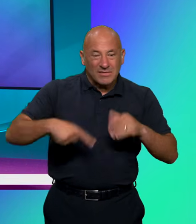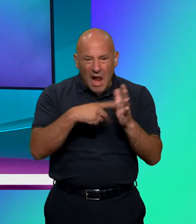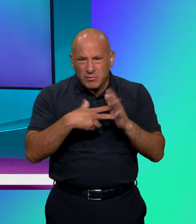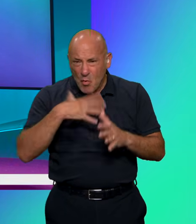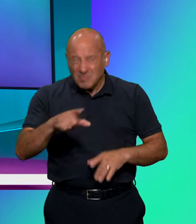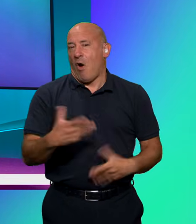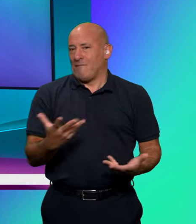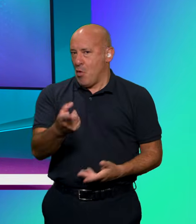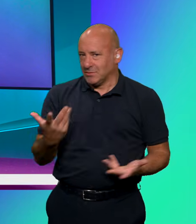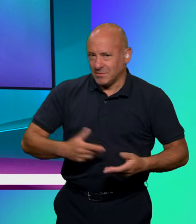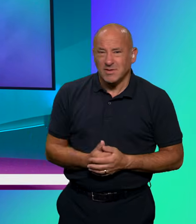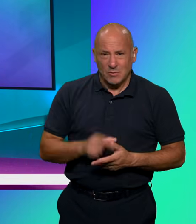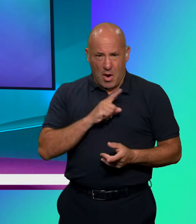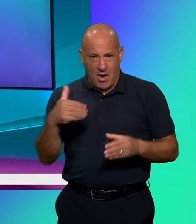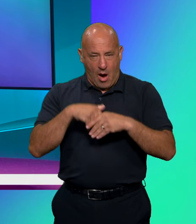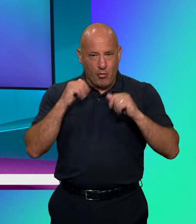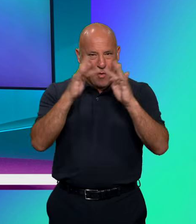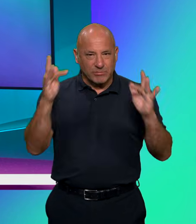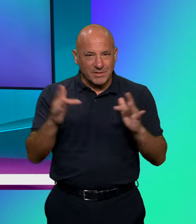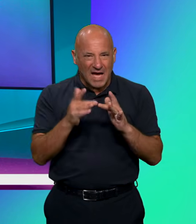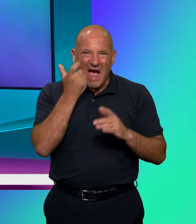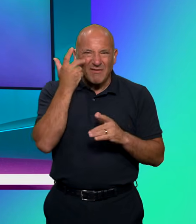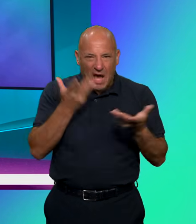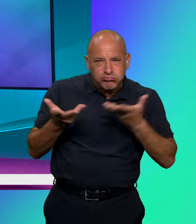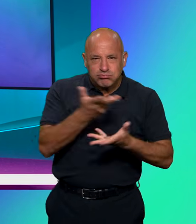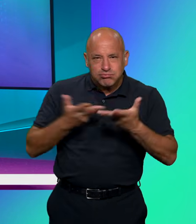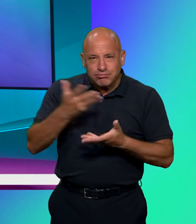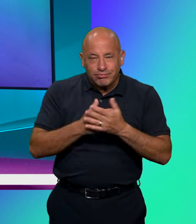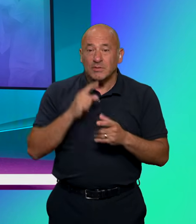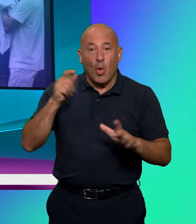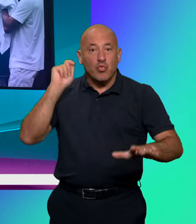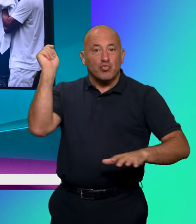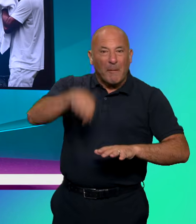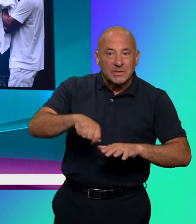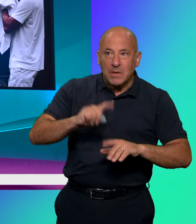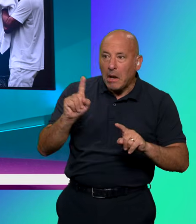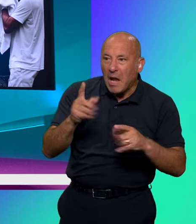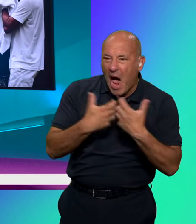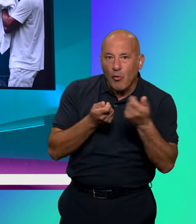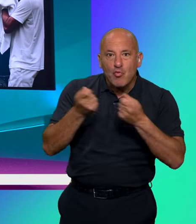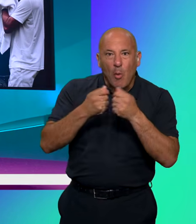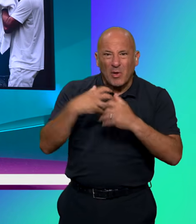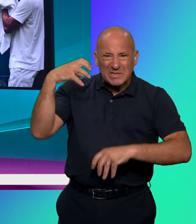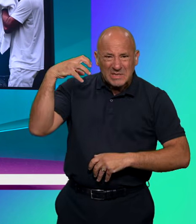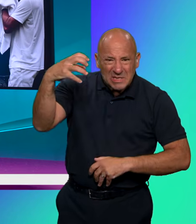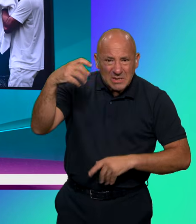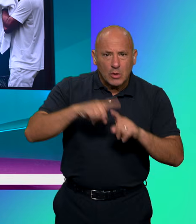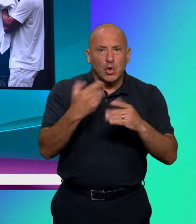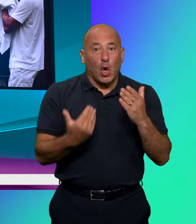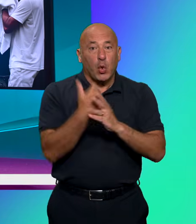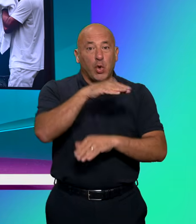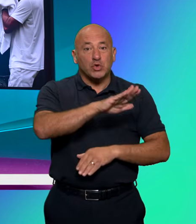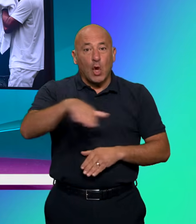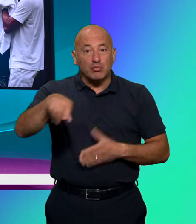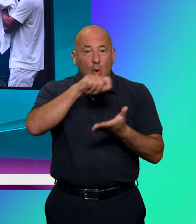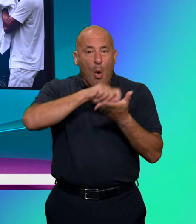onto the telly, of course you do, get involved in our daily discussions on our website. You can also read about how Wimbledon is coping